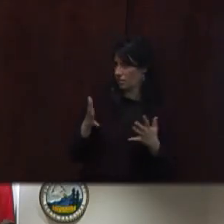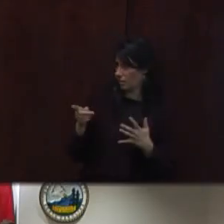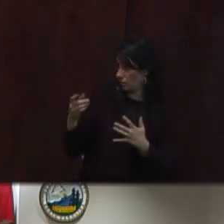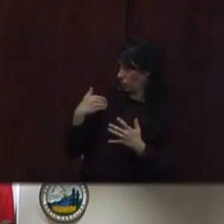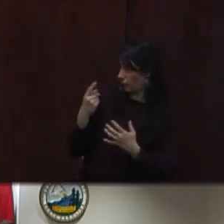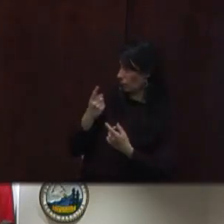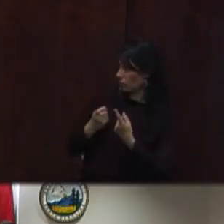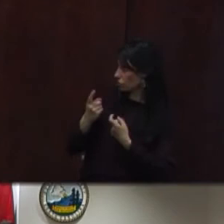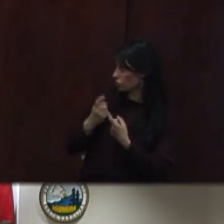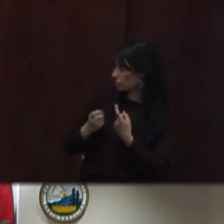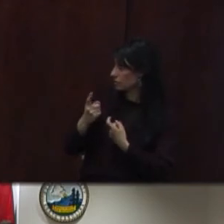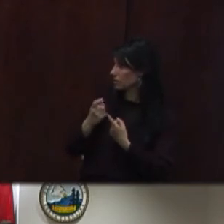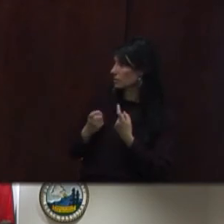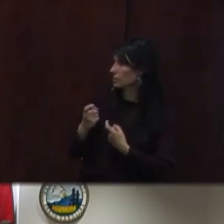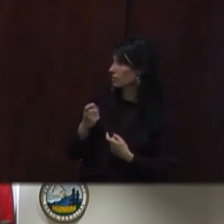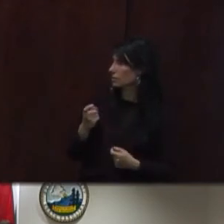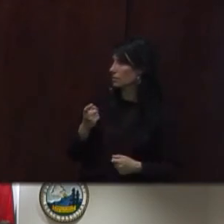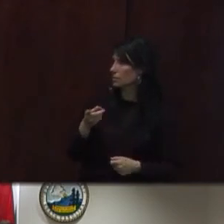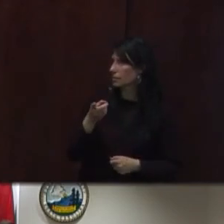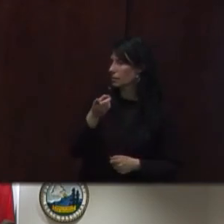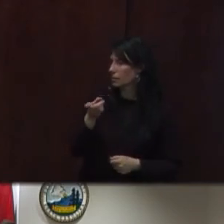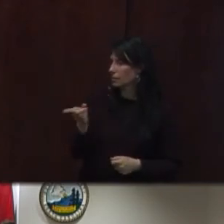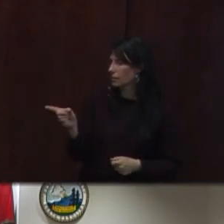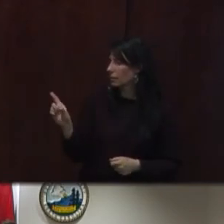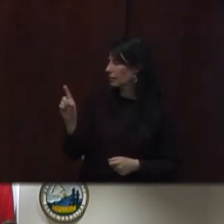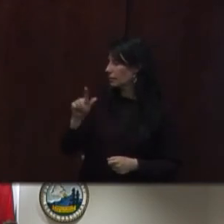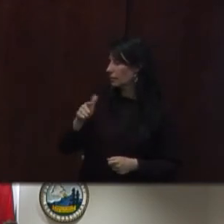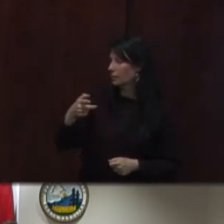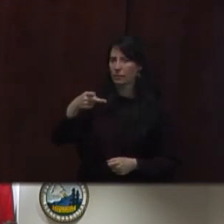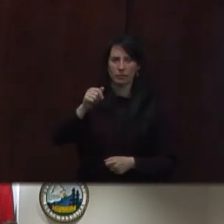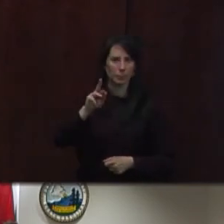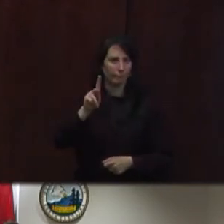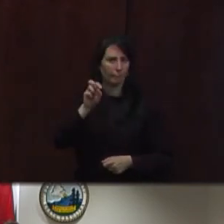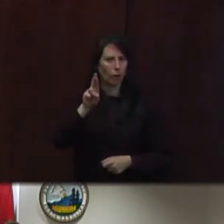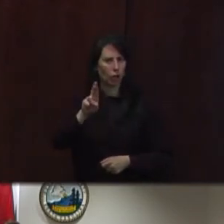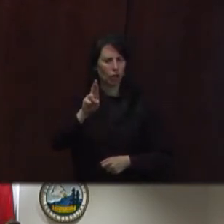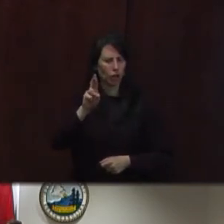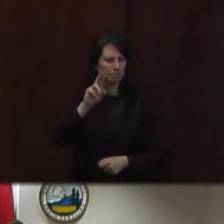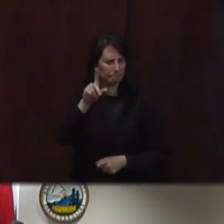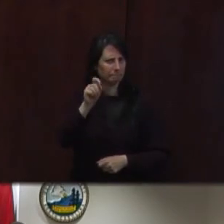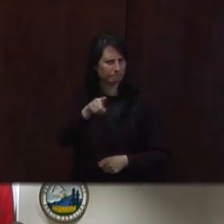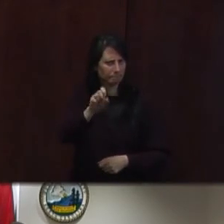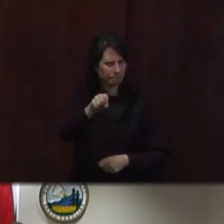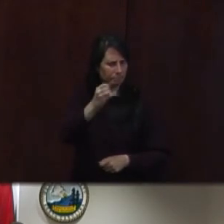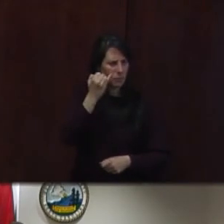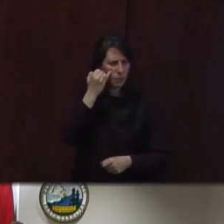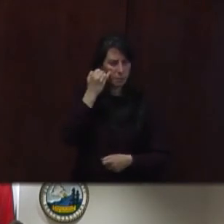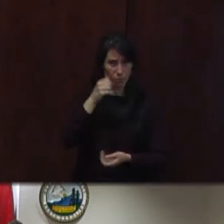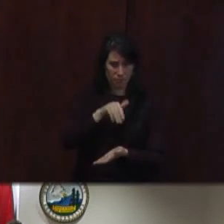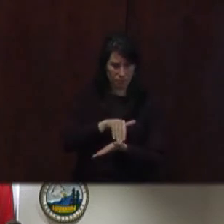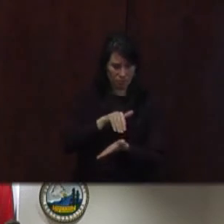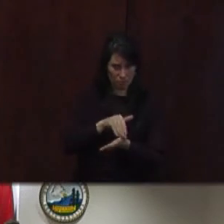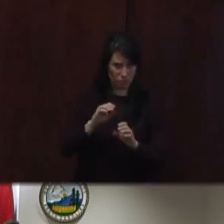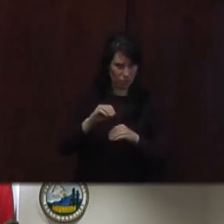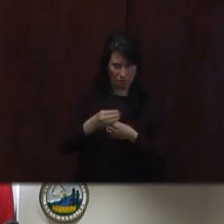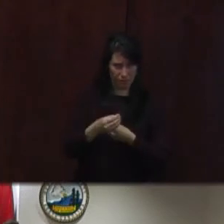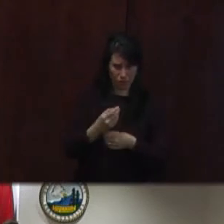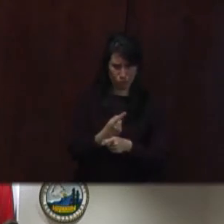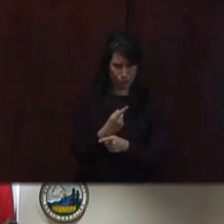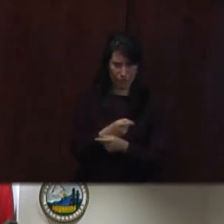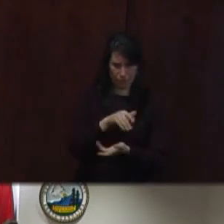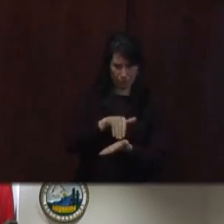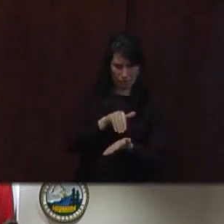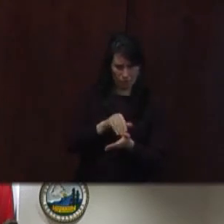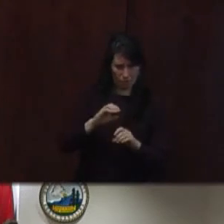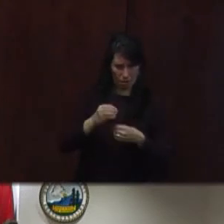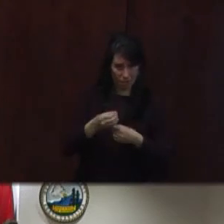So a question about, well, if you're a general practitioner's office, that office needs to be registered or